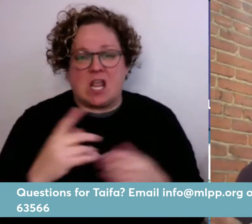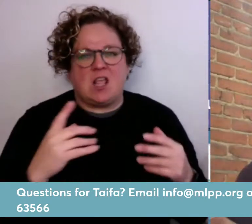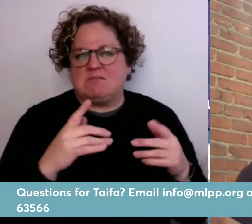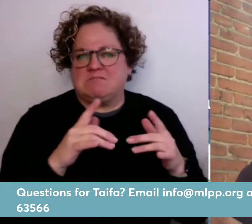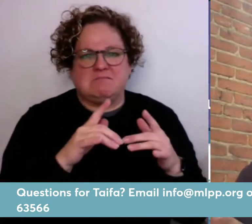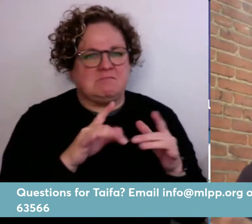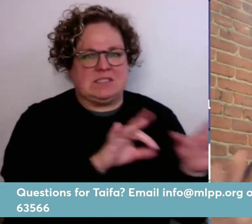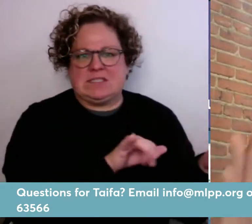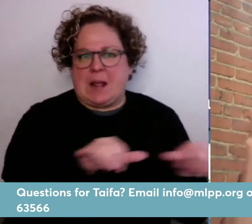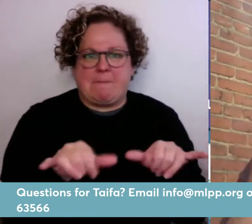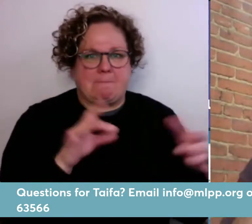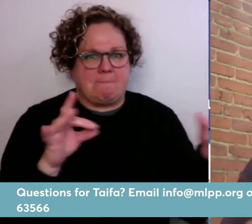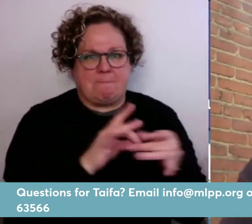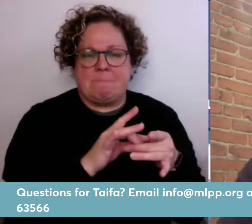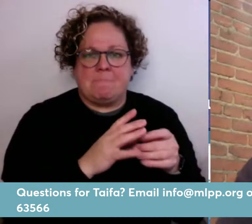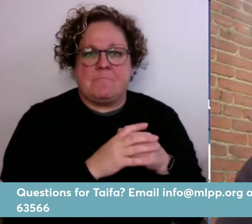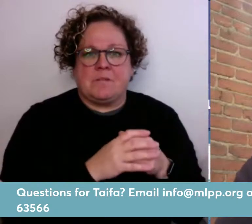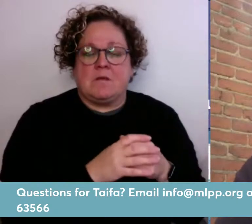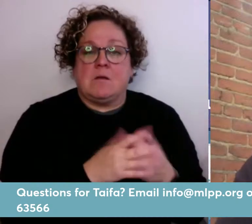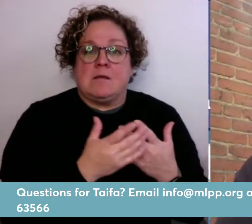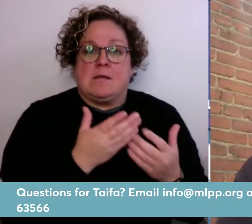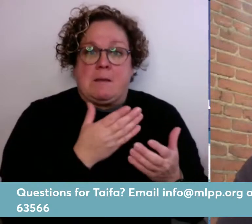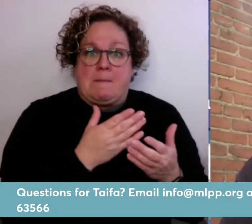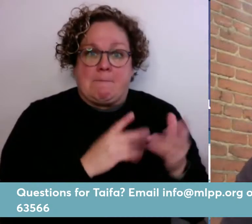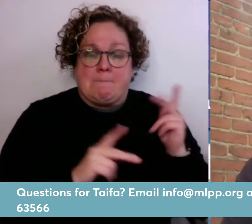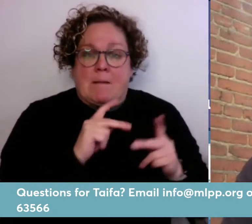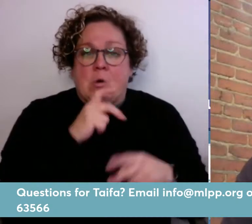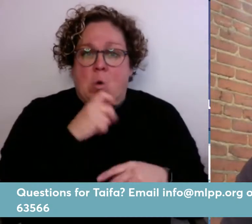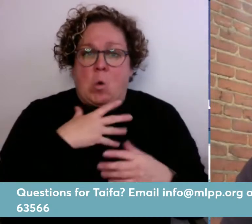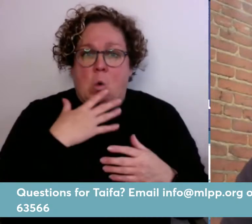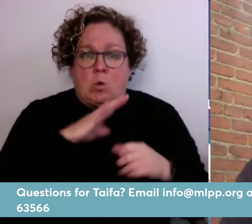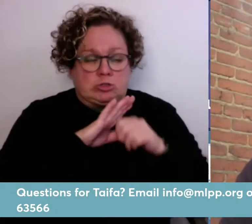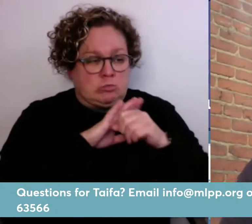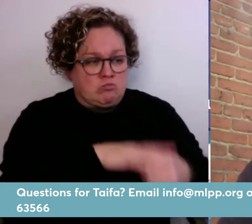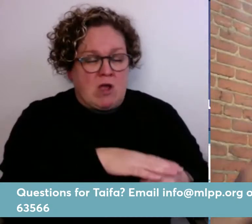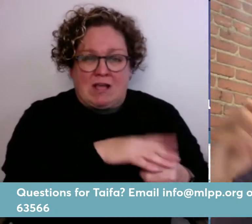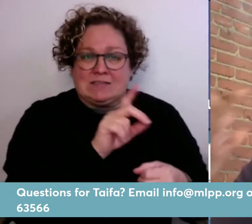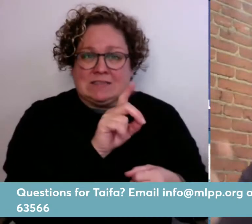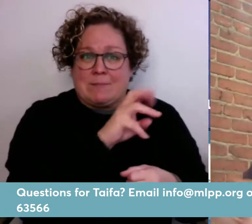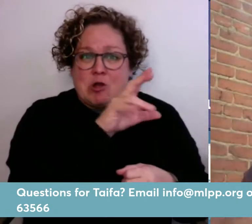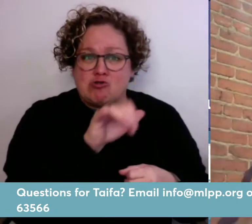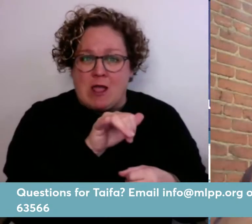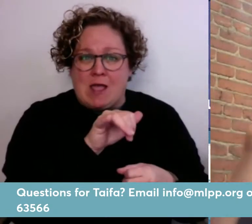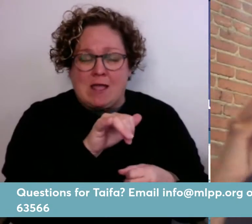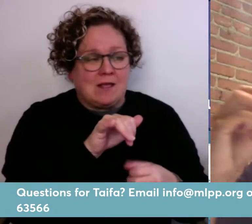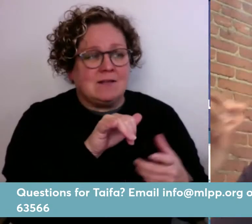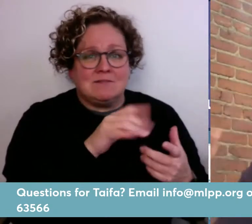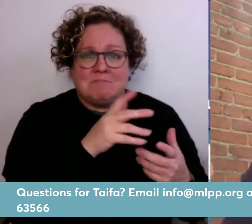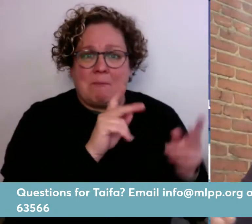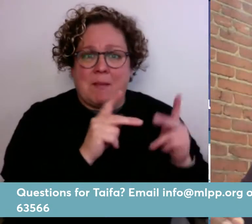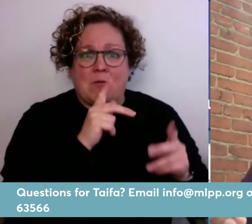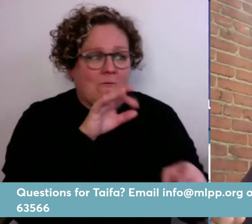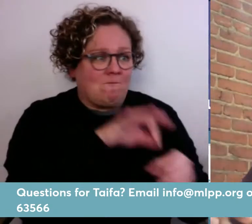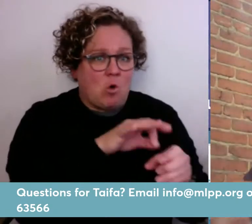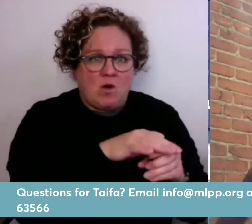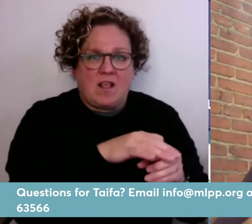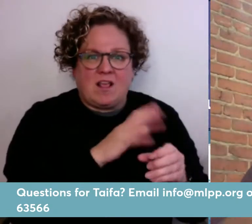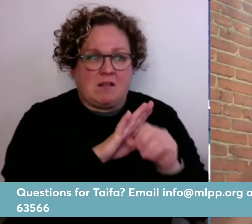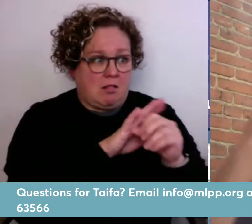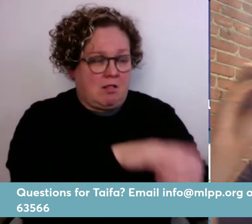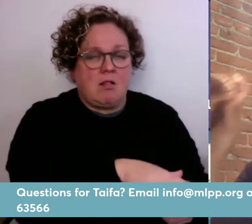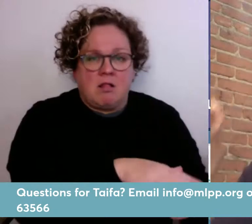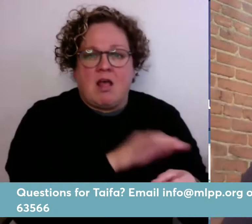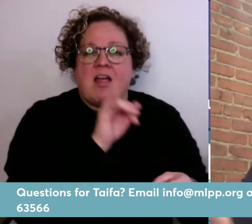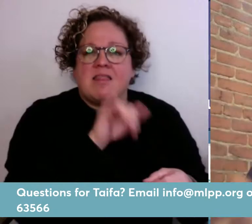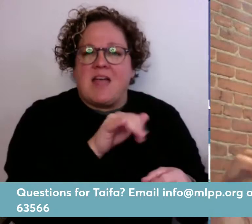fuel inequity and the politicians that suppress democratic participation are part of the same continuum, the